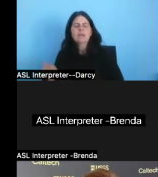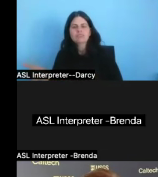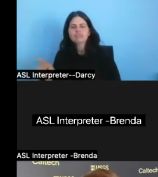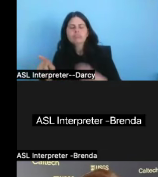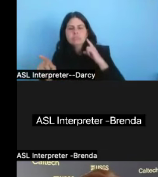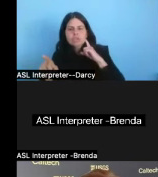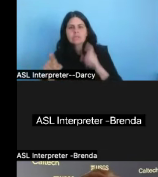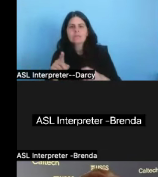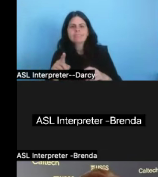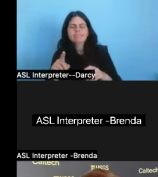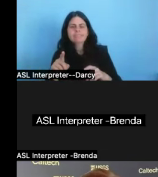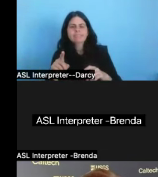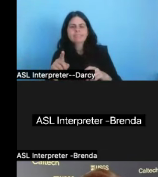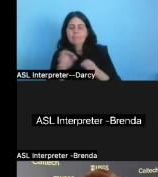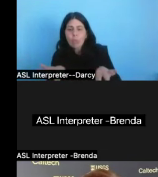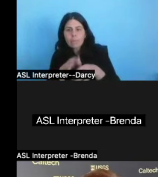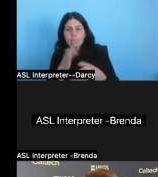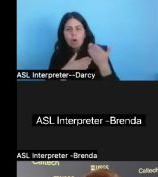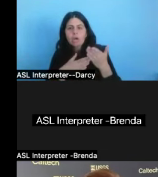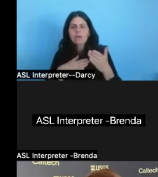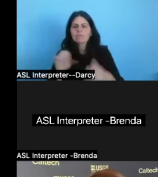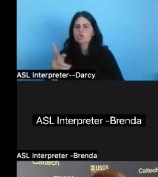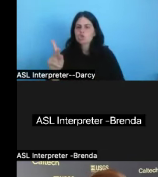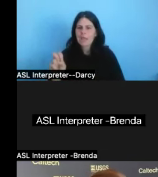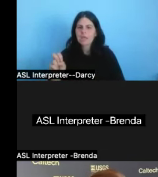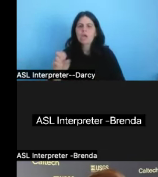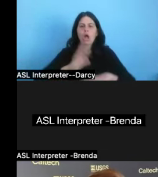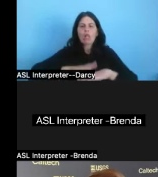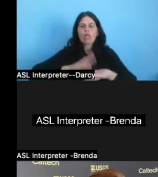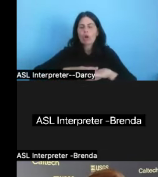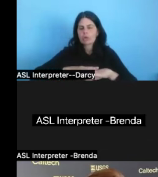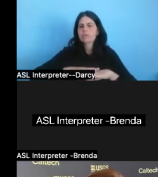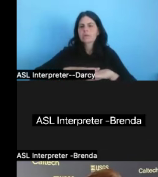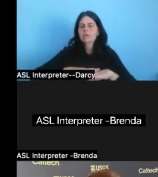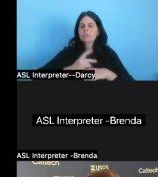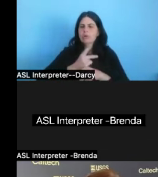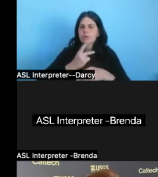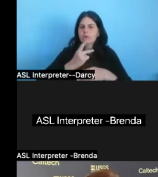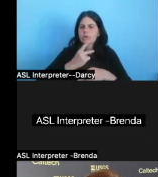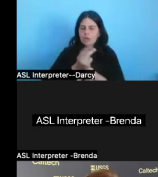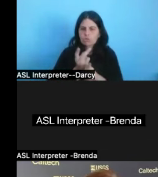she is an integral part of the Shake Alert production and operations team that continually